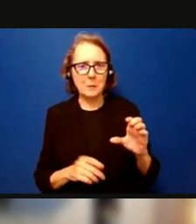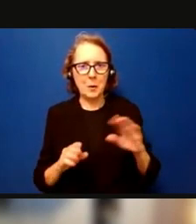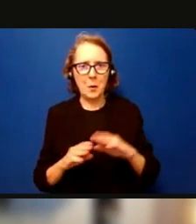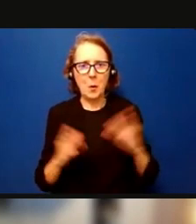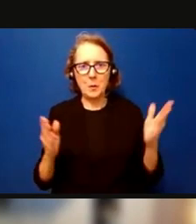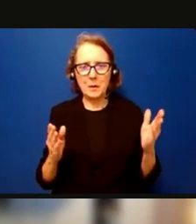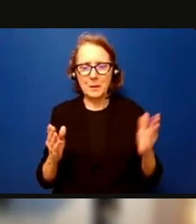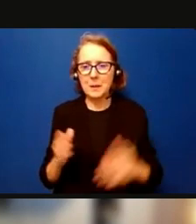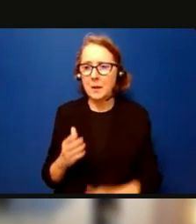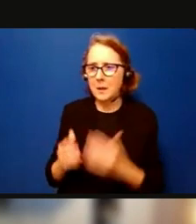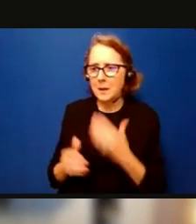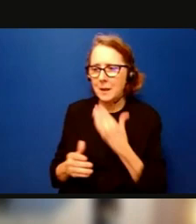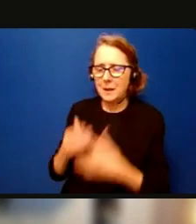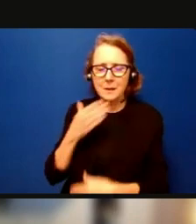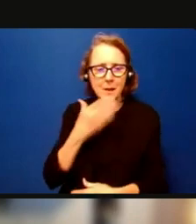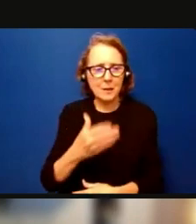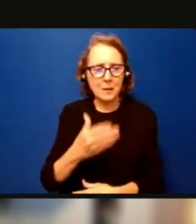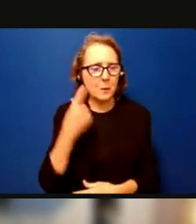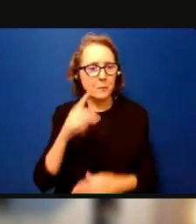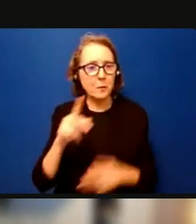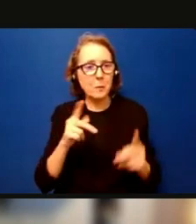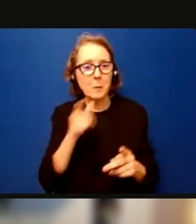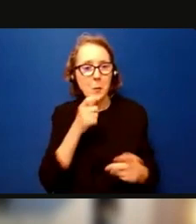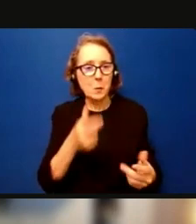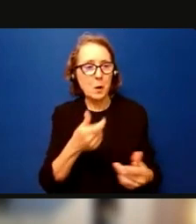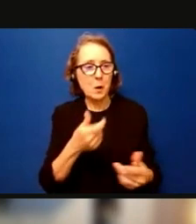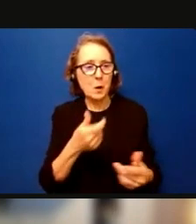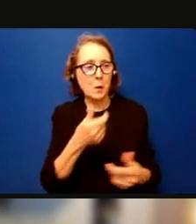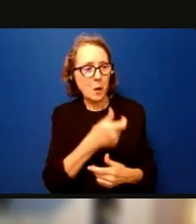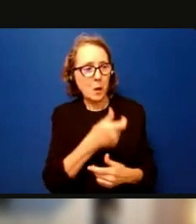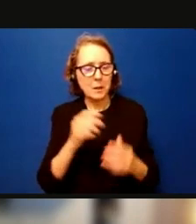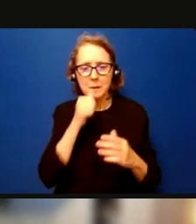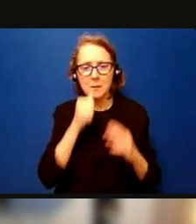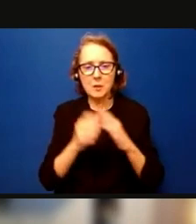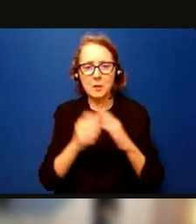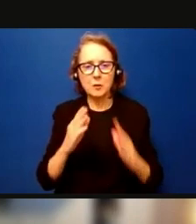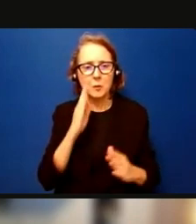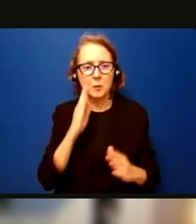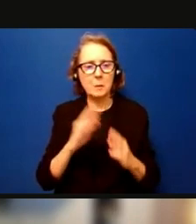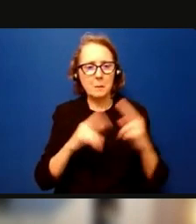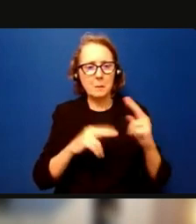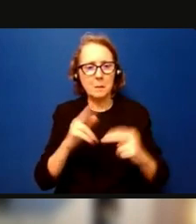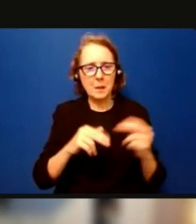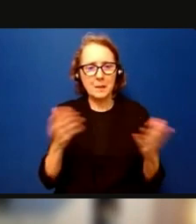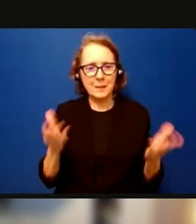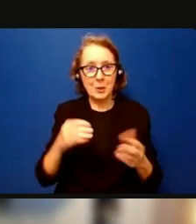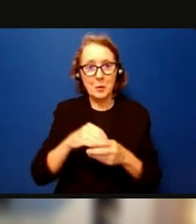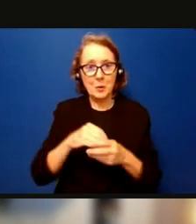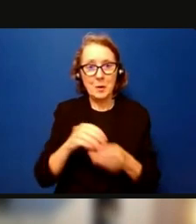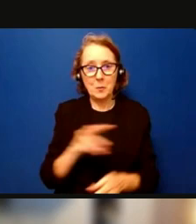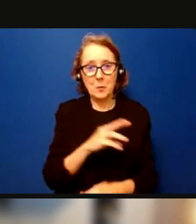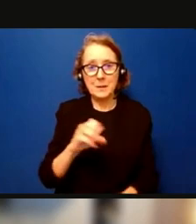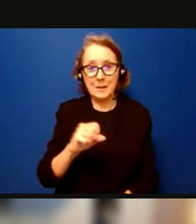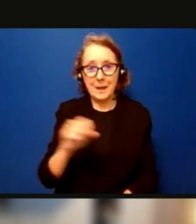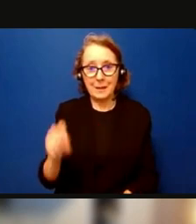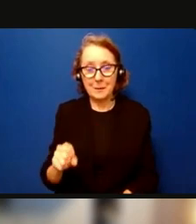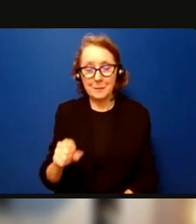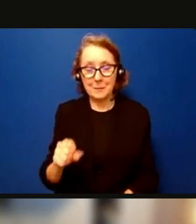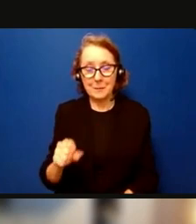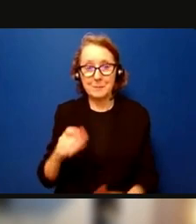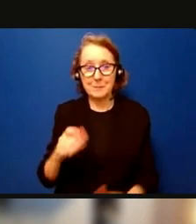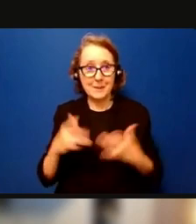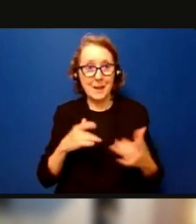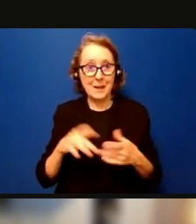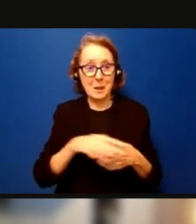And just for the public's knowledge, those who are watching, those shelters are going to be built right here in West Salem. So it's pretty exciting. Local